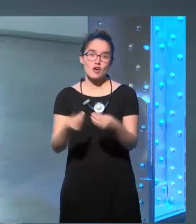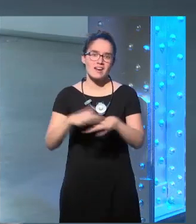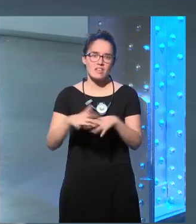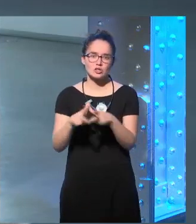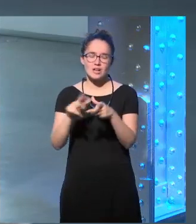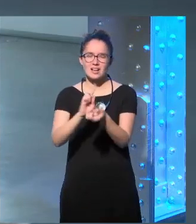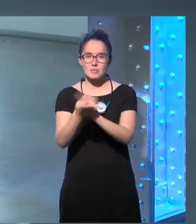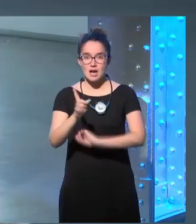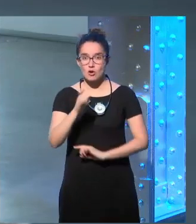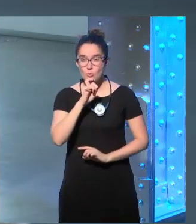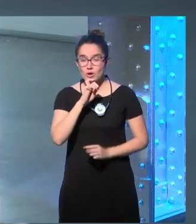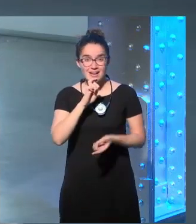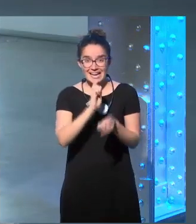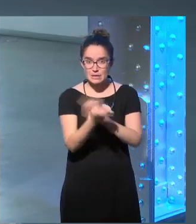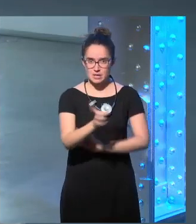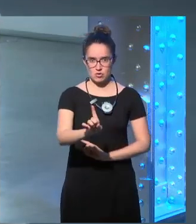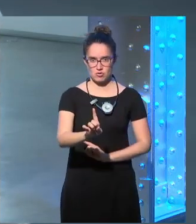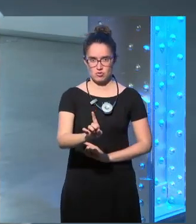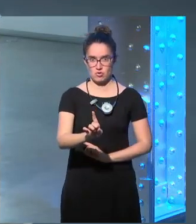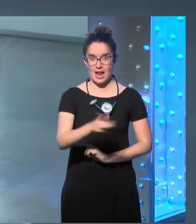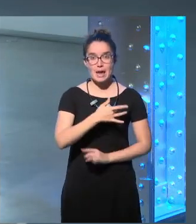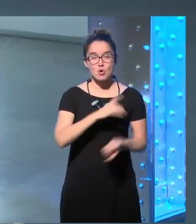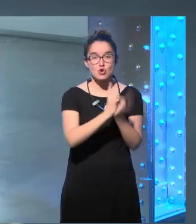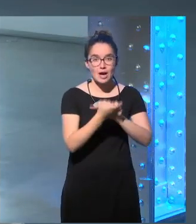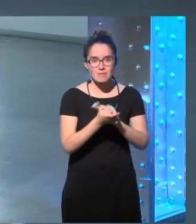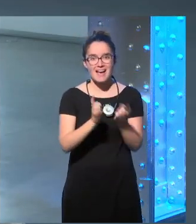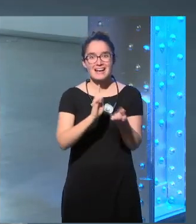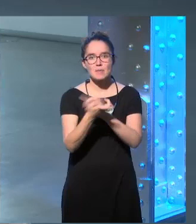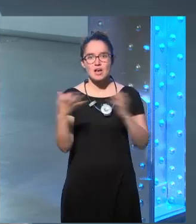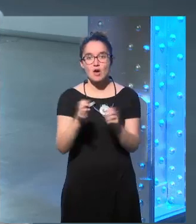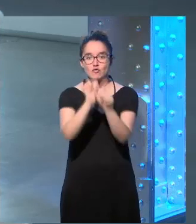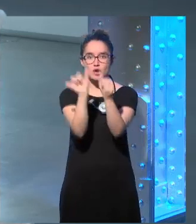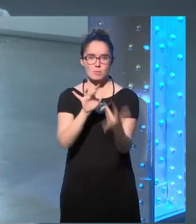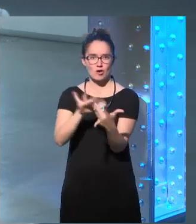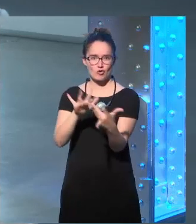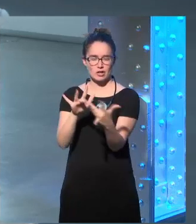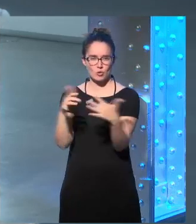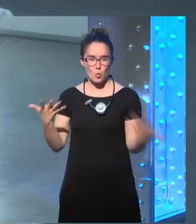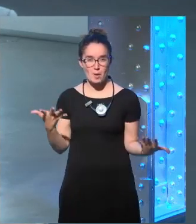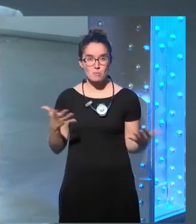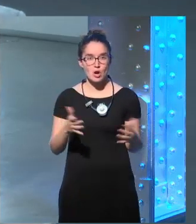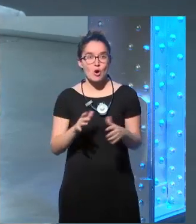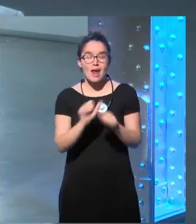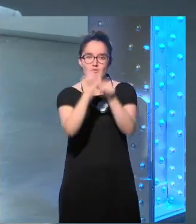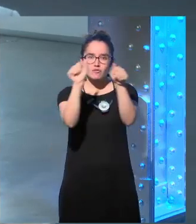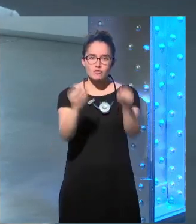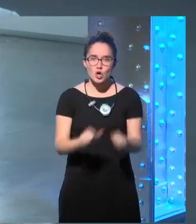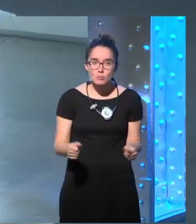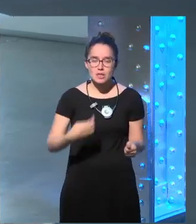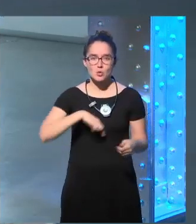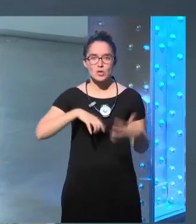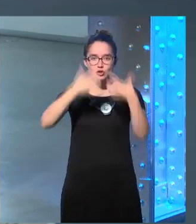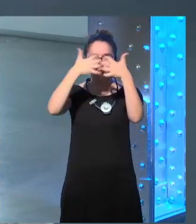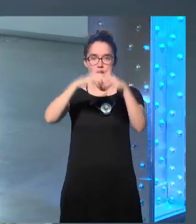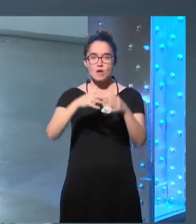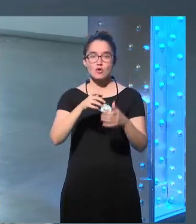is changing with the social media and Tinder, etc., and it's not changing, she claims that the change is about the